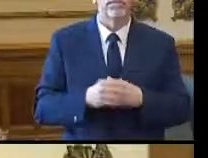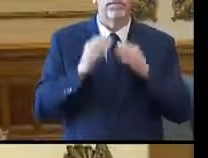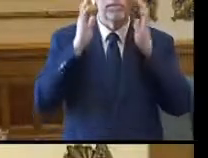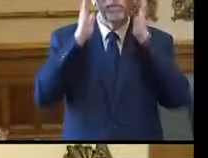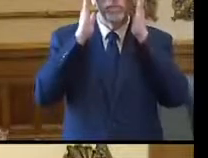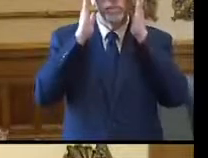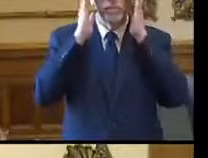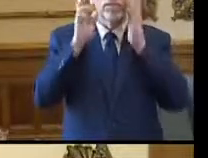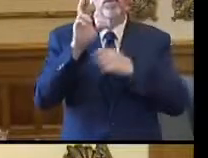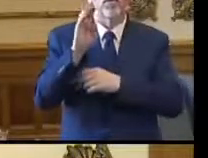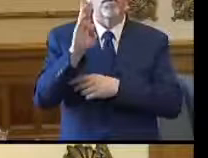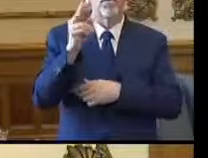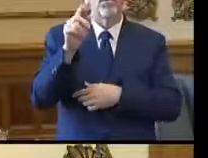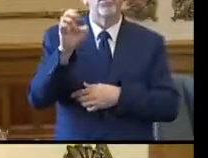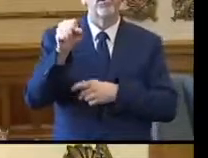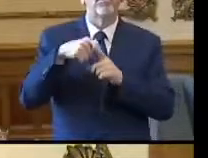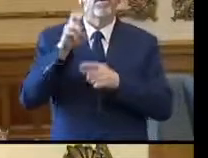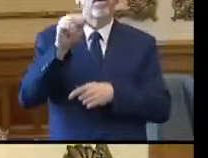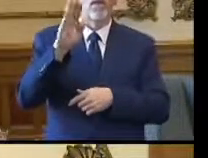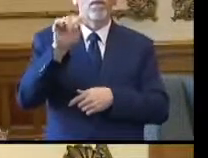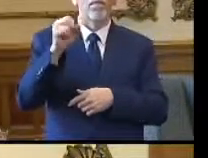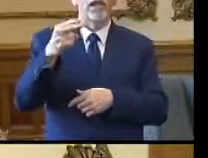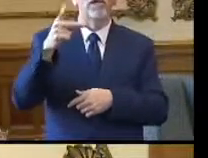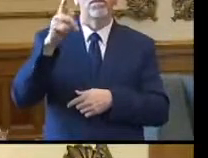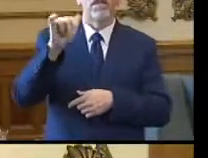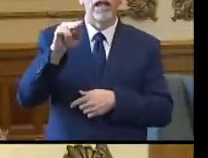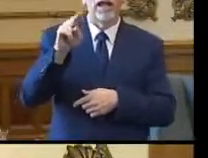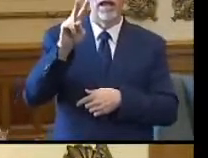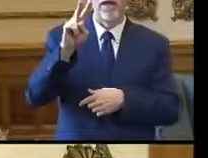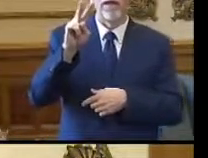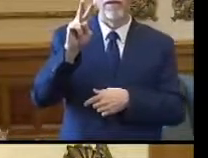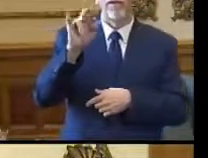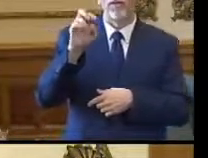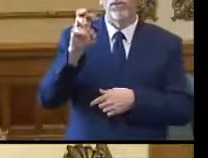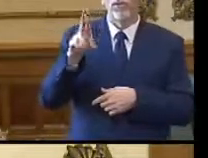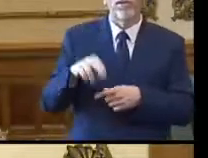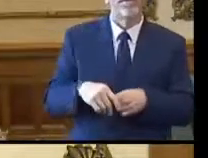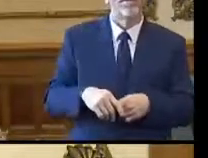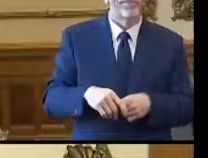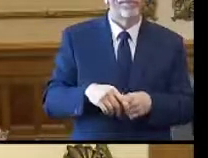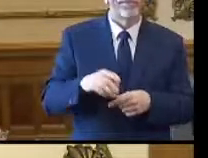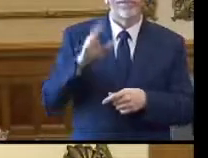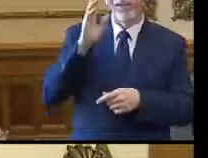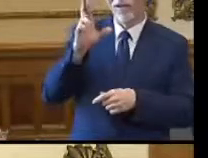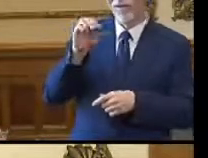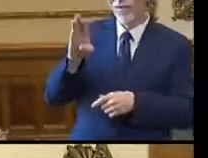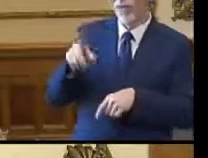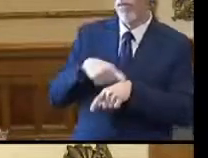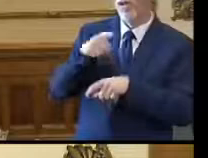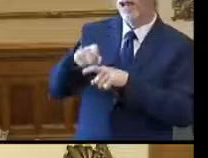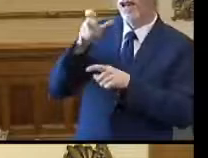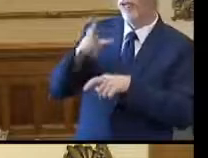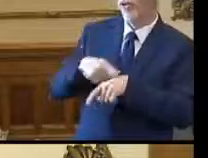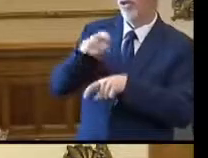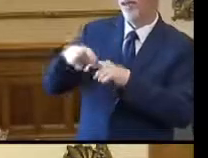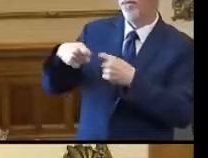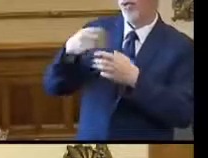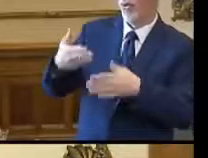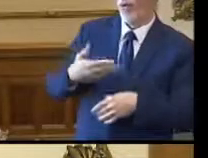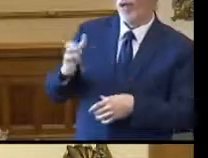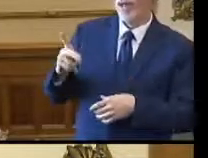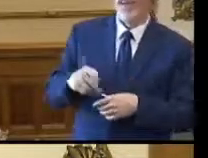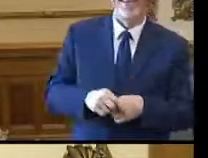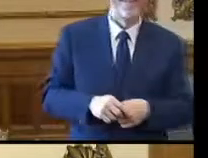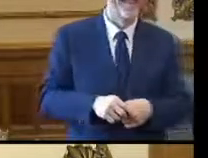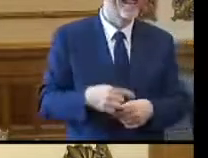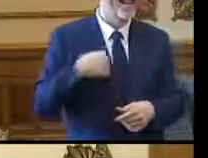Rob Burgess, Wabash Plain Dealer. Rob, longtime listener, longtime caller. Welcome back.